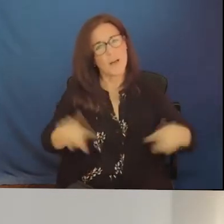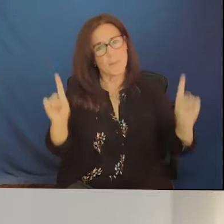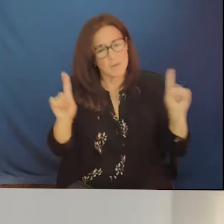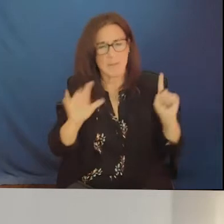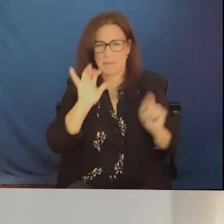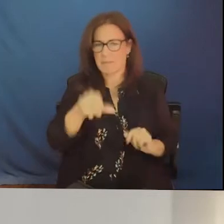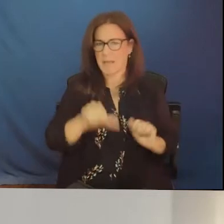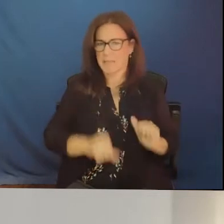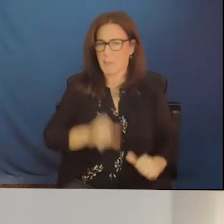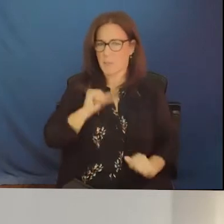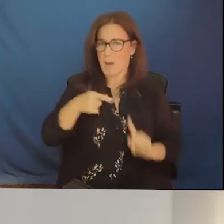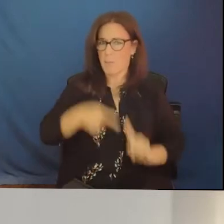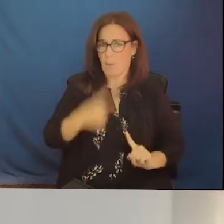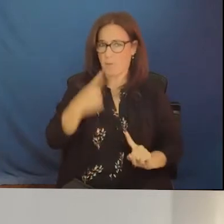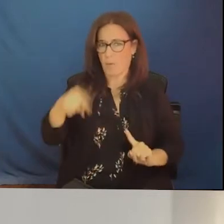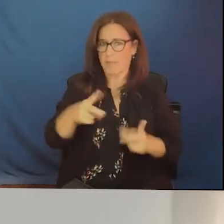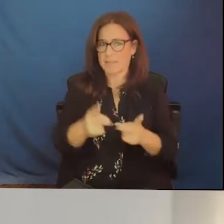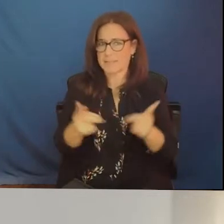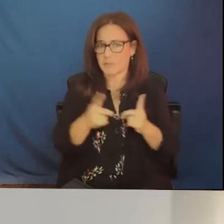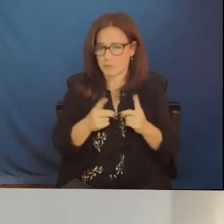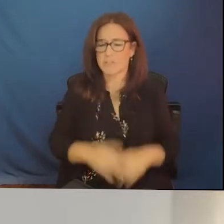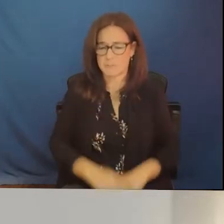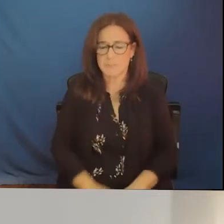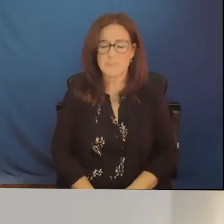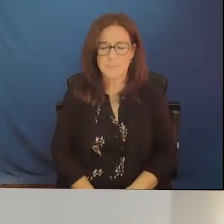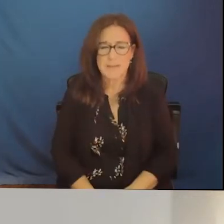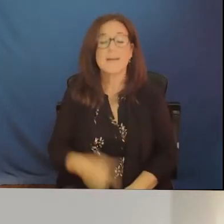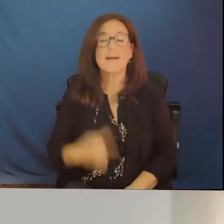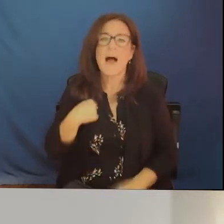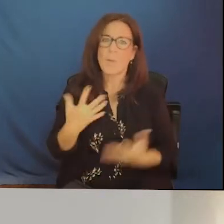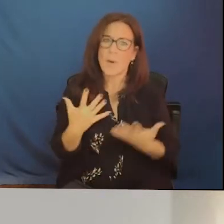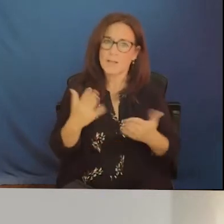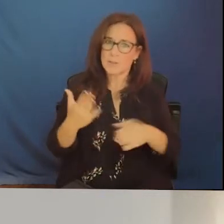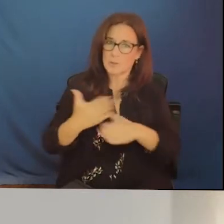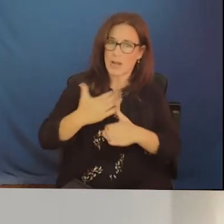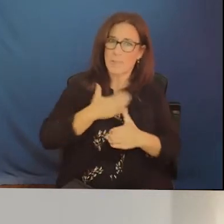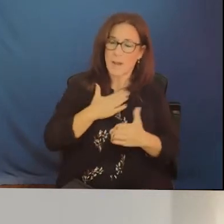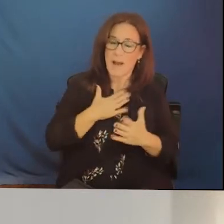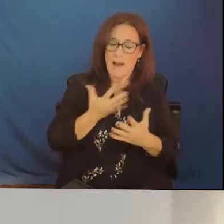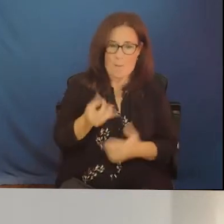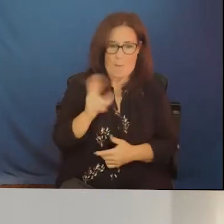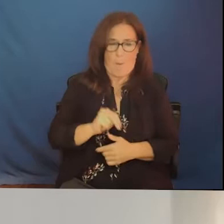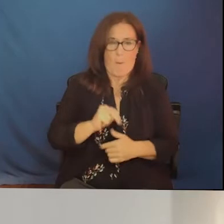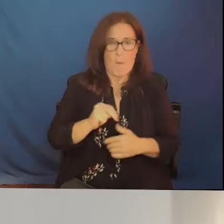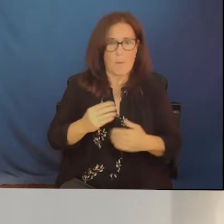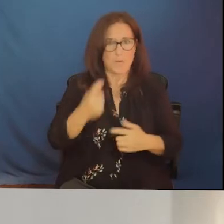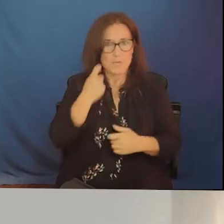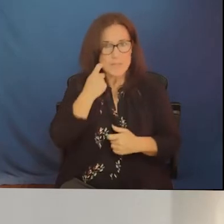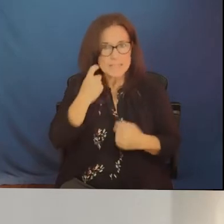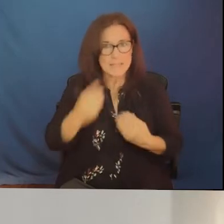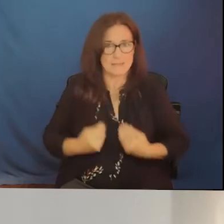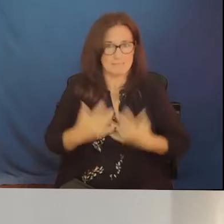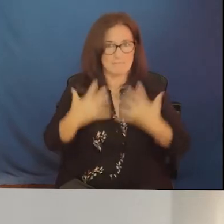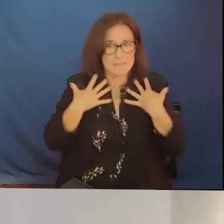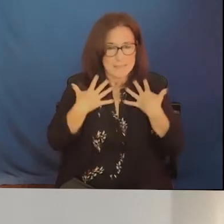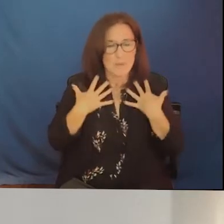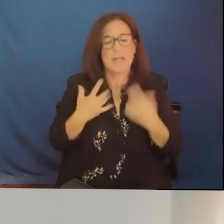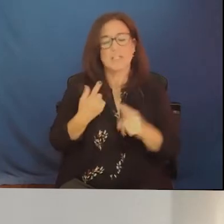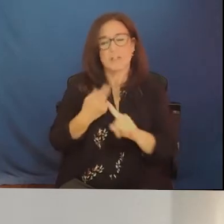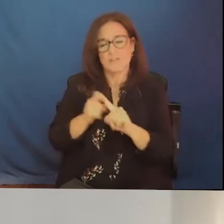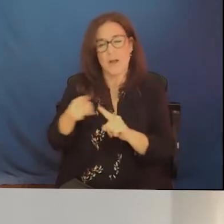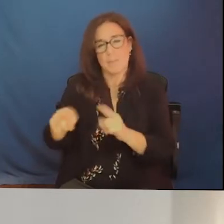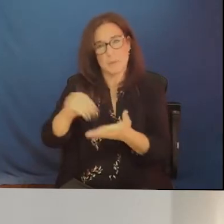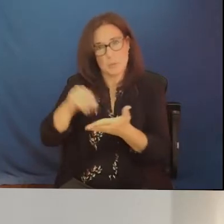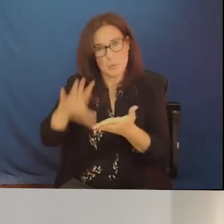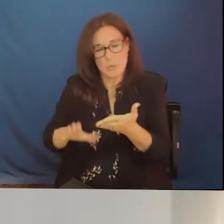you tonight by sharing my own recent inspiration, highlighted by innovation, student and staff achievements, and pride. Over the